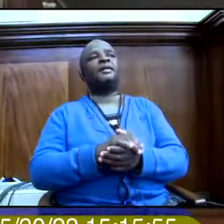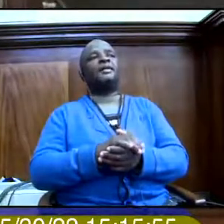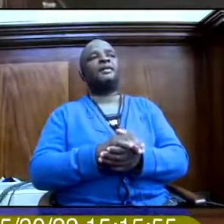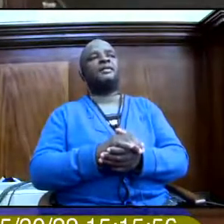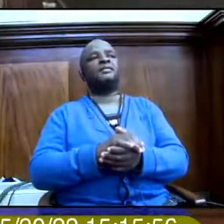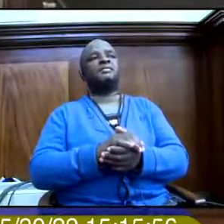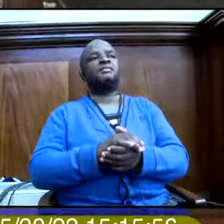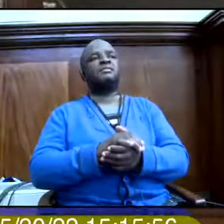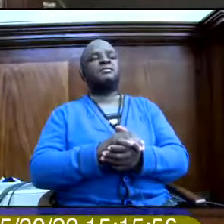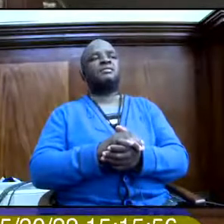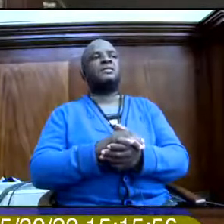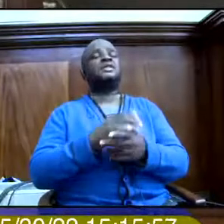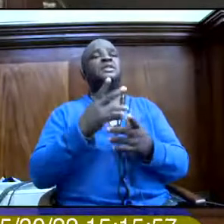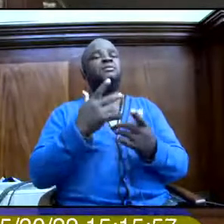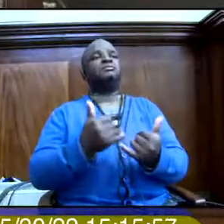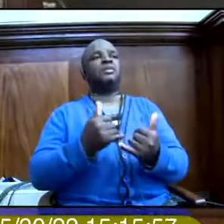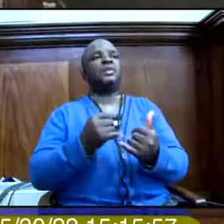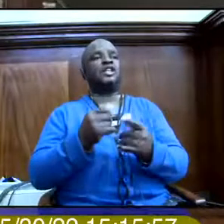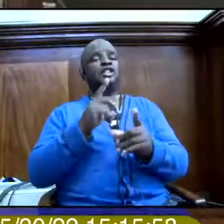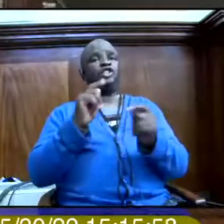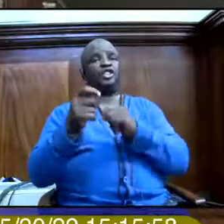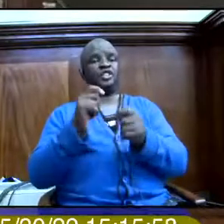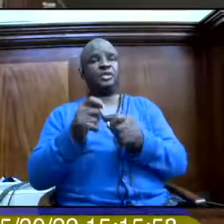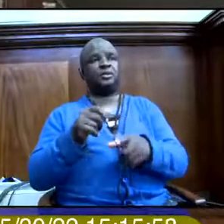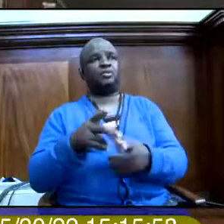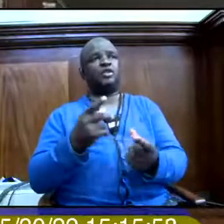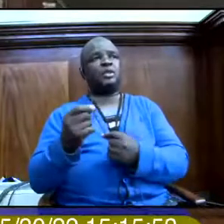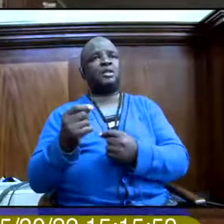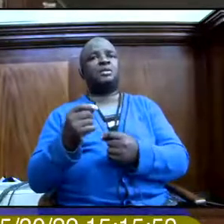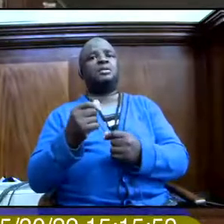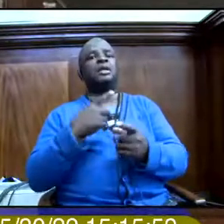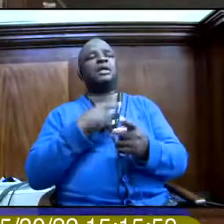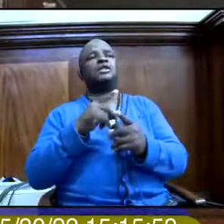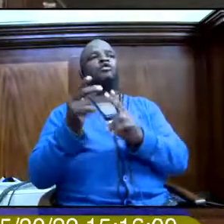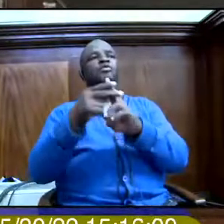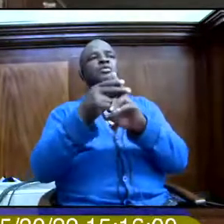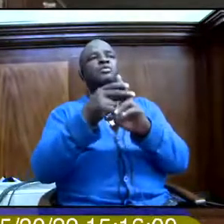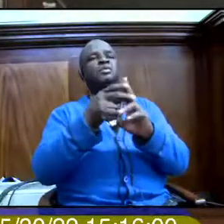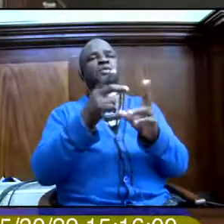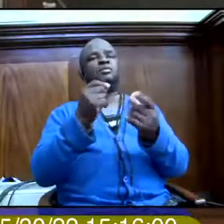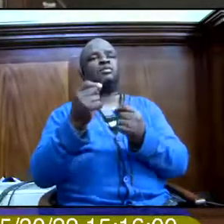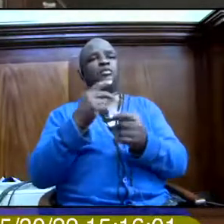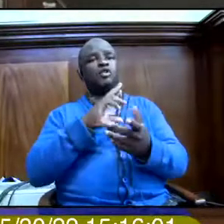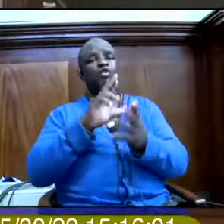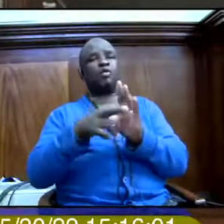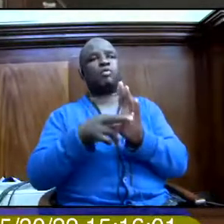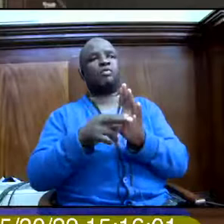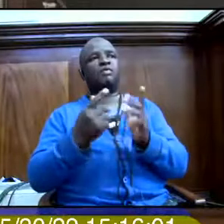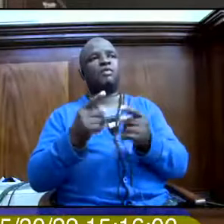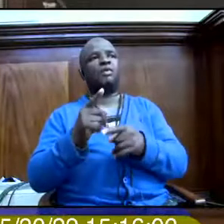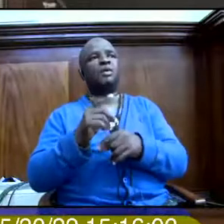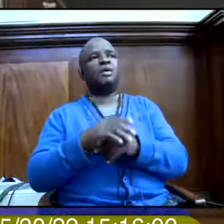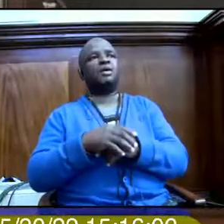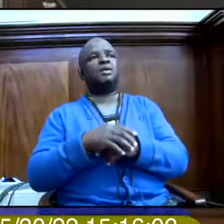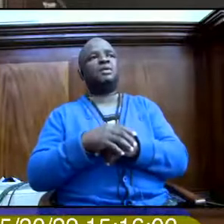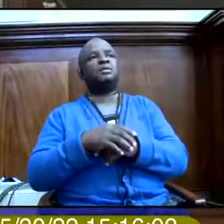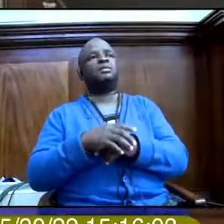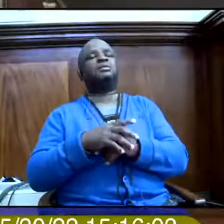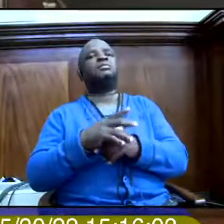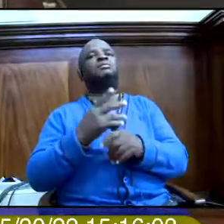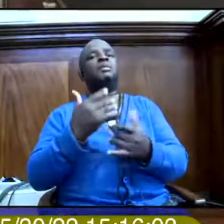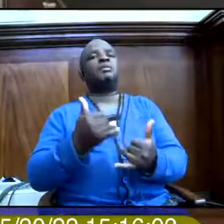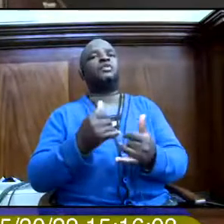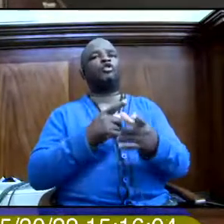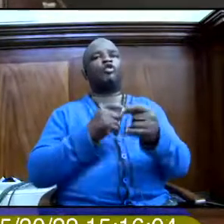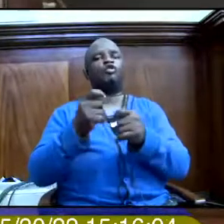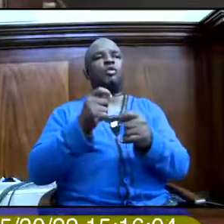must play a greater role in policing their members and supporters policing once member is